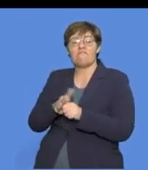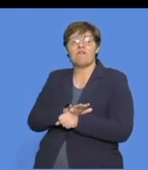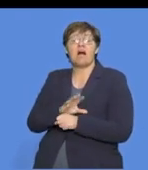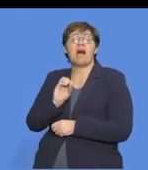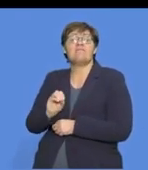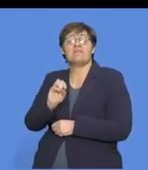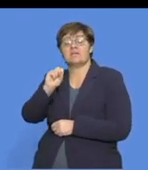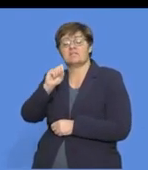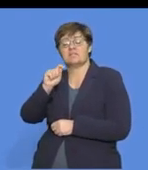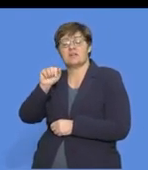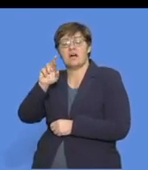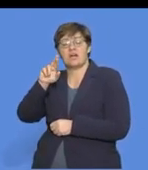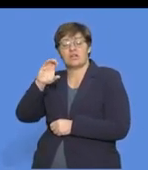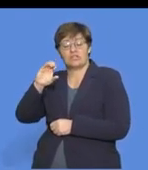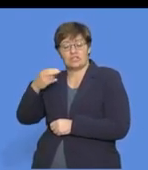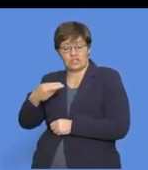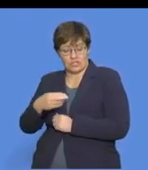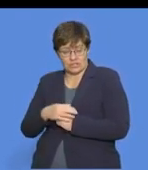your